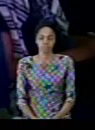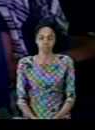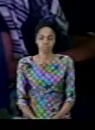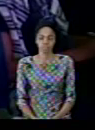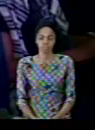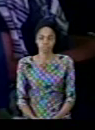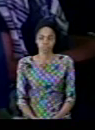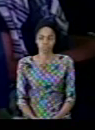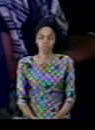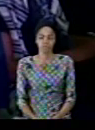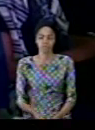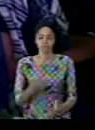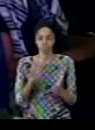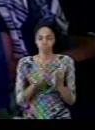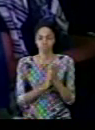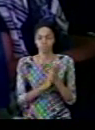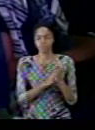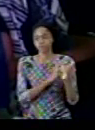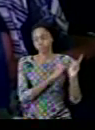Praise the Lord.